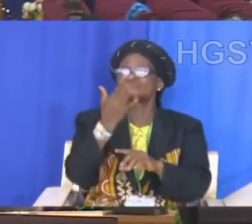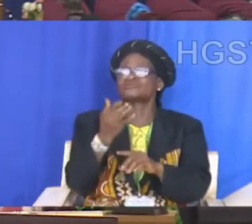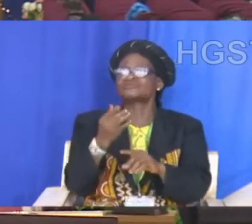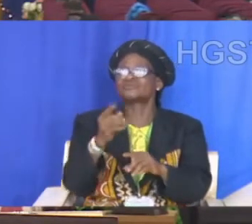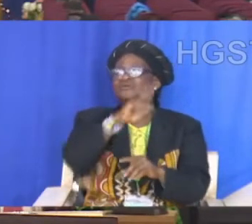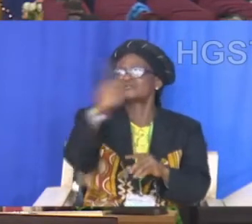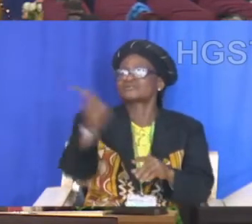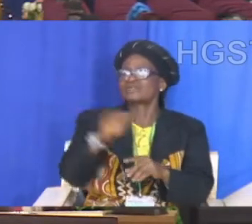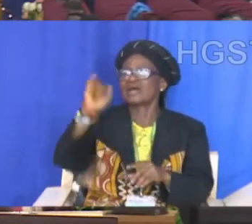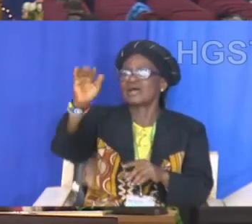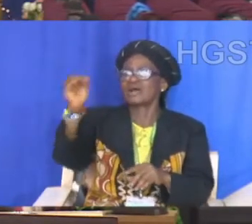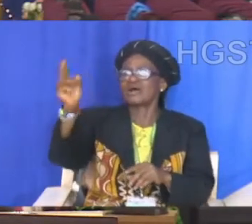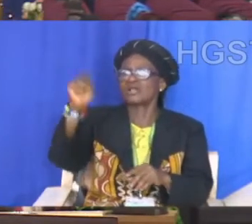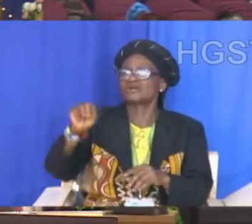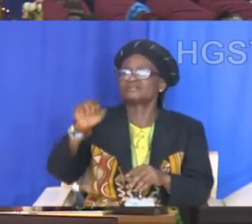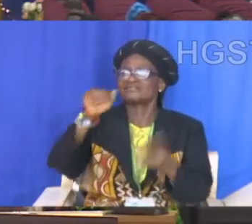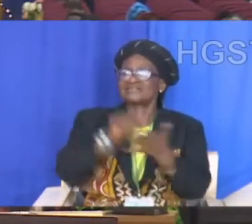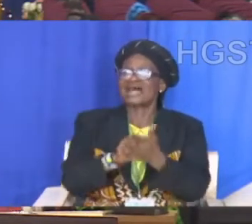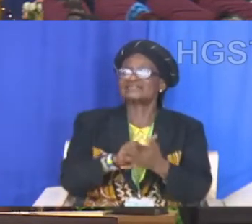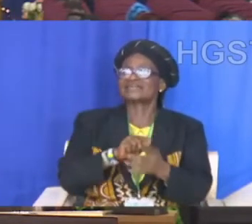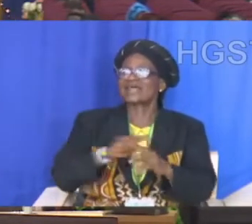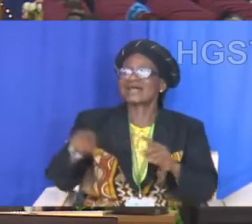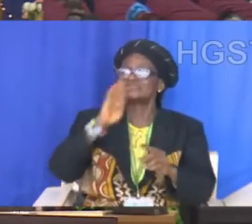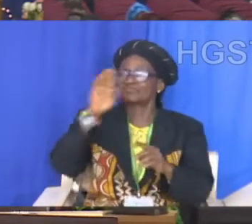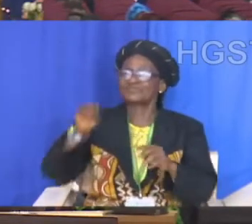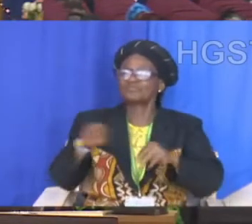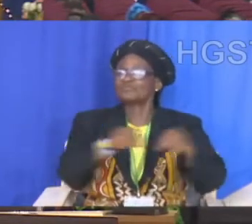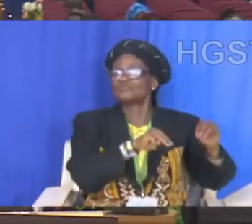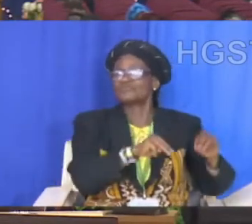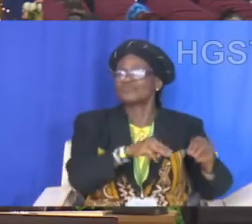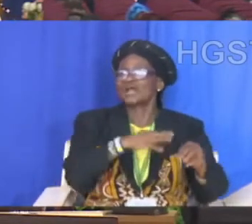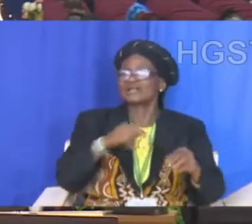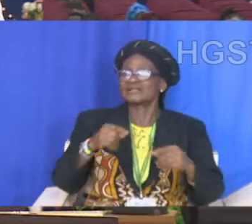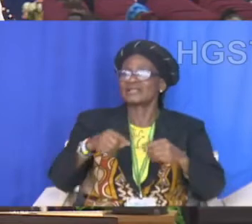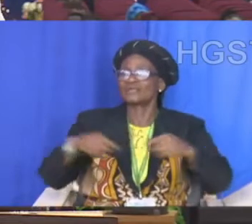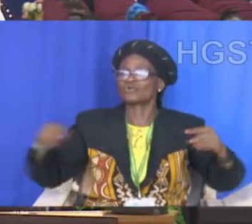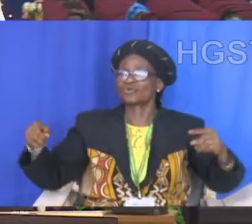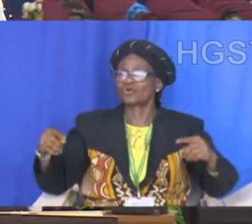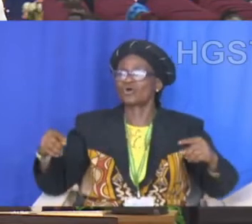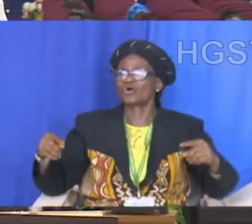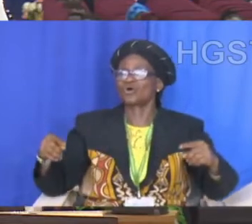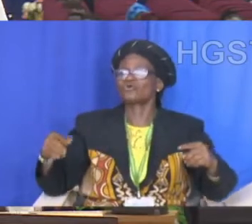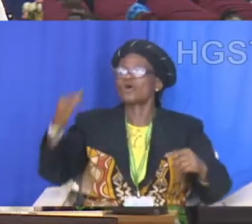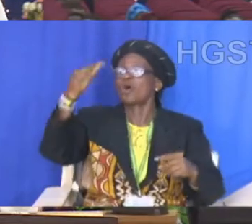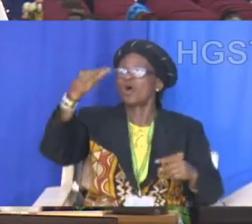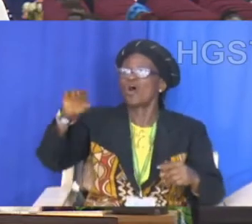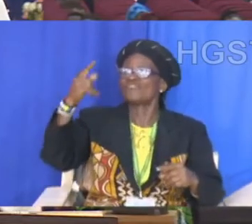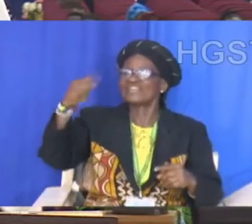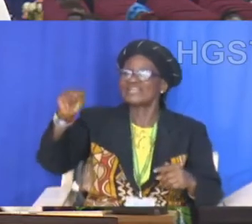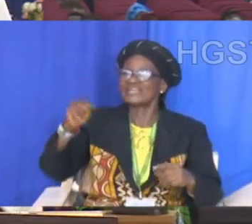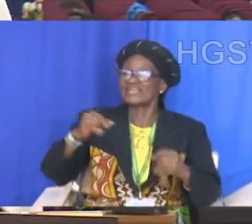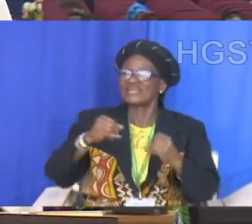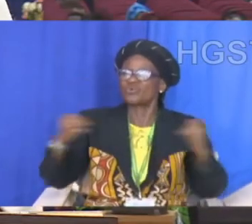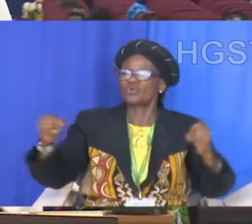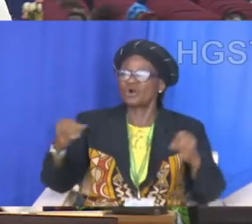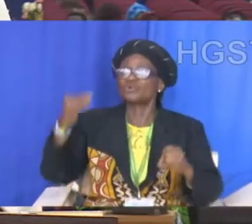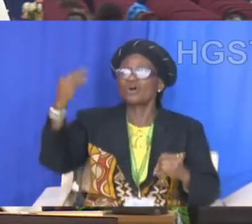He said, the rod of the wicked shall not rest on the lot of the righteous.